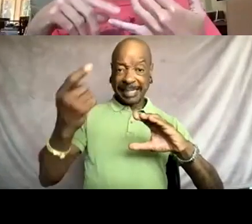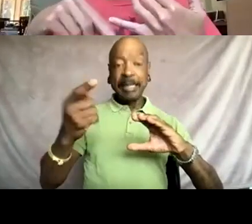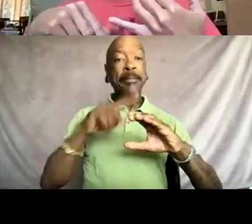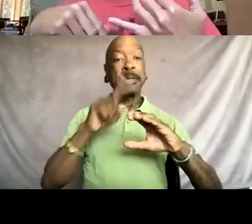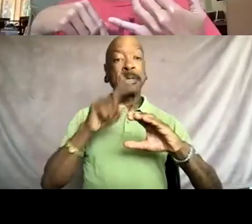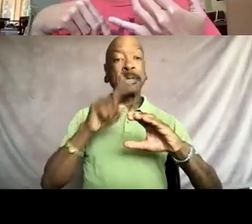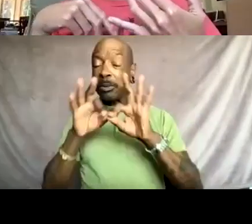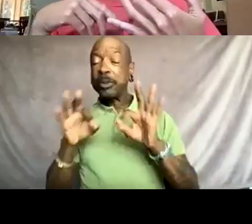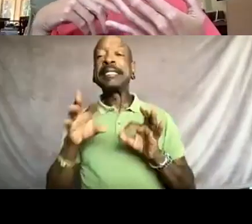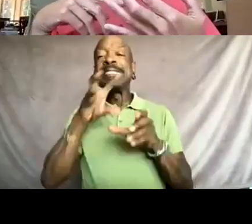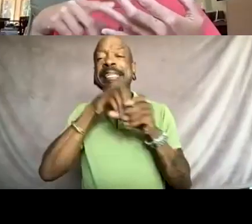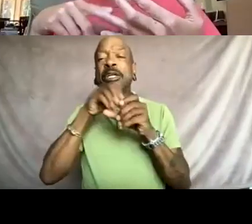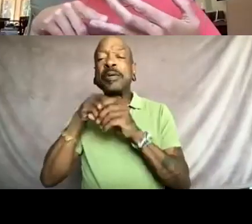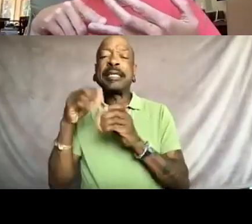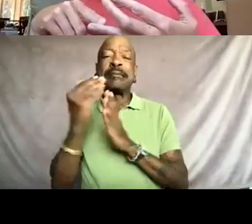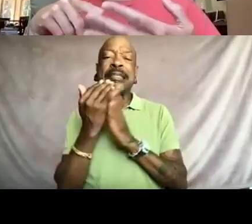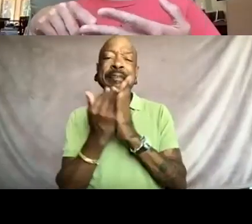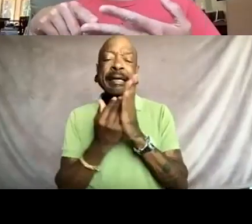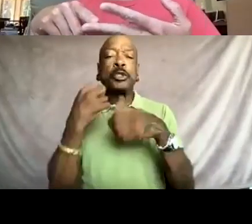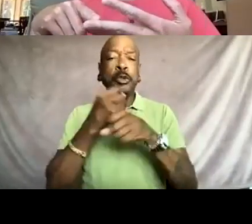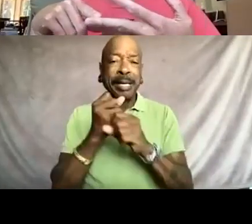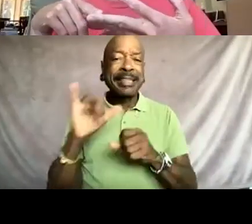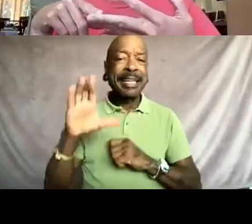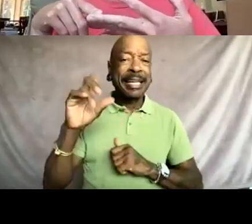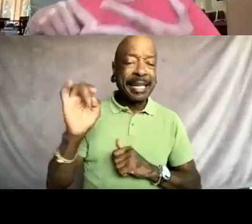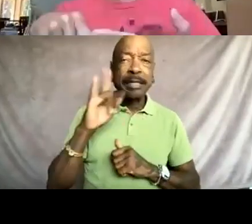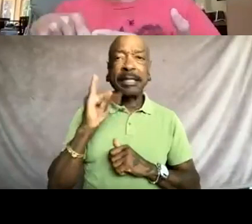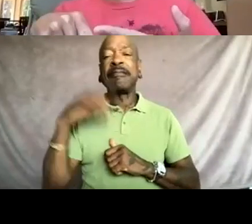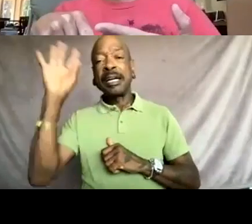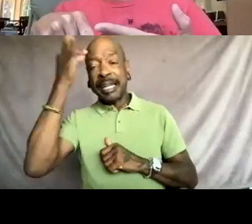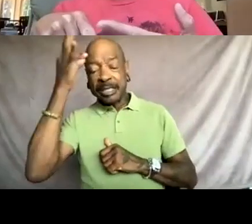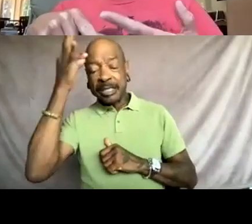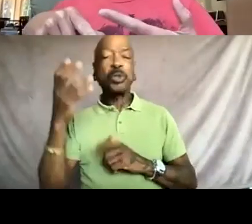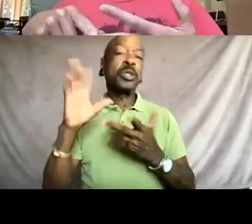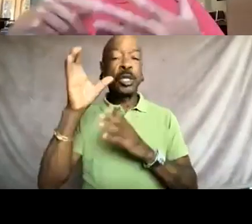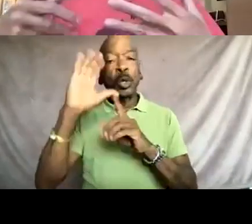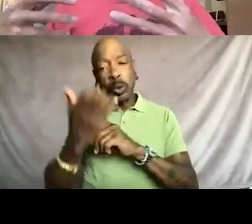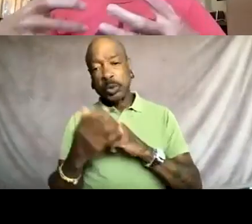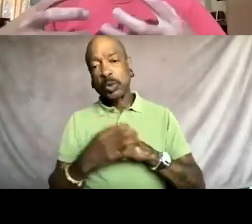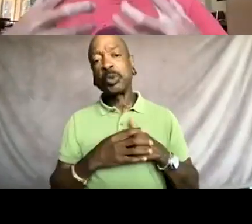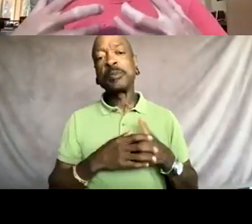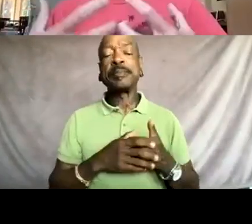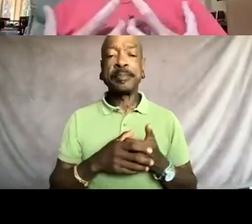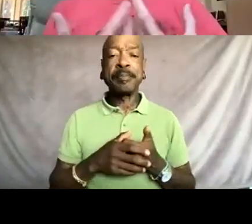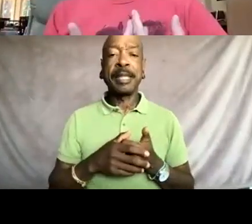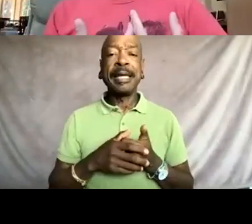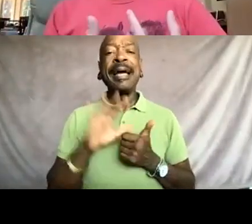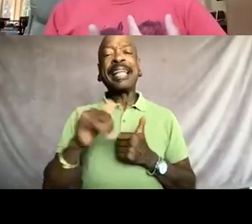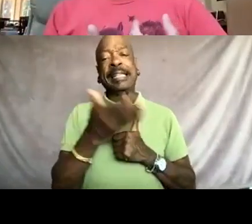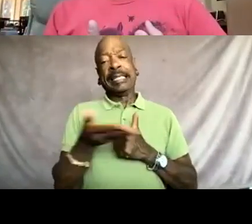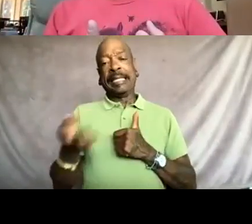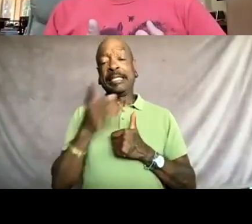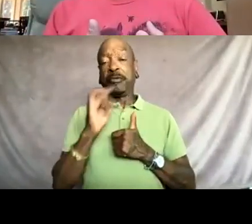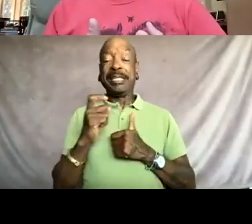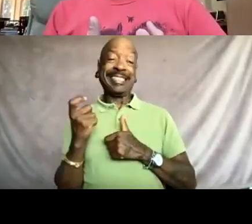the policies, it's the governance, the financial provisions, it's the culture. It's the thing that really gives the